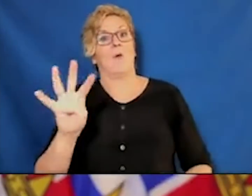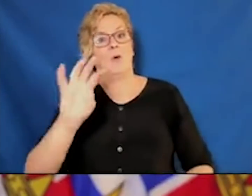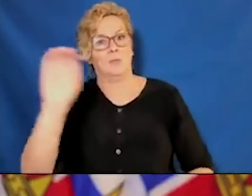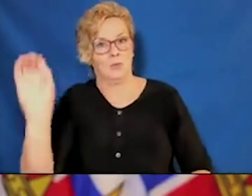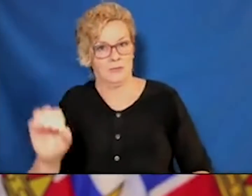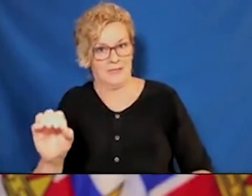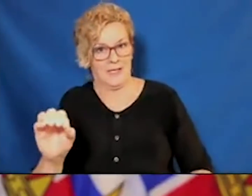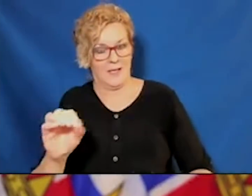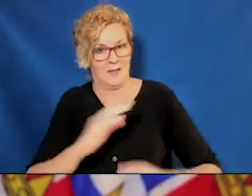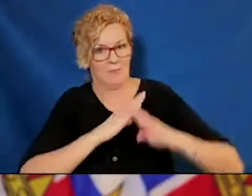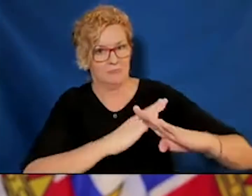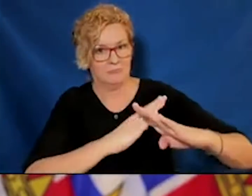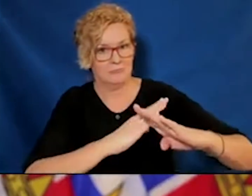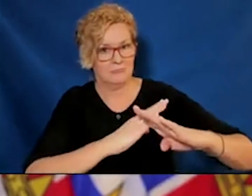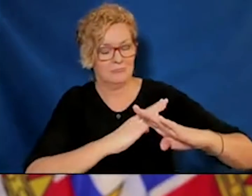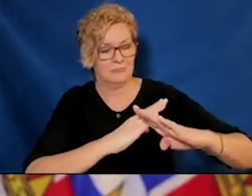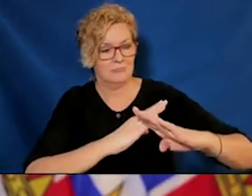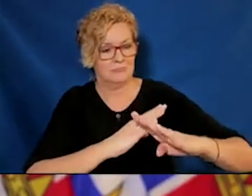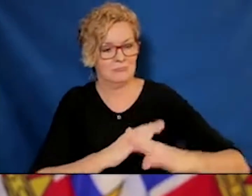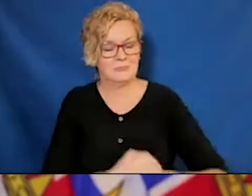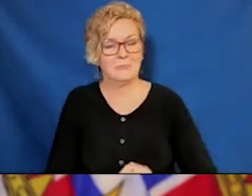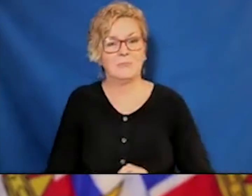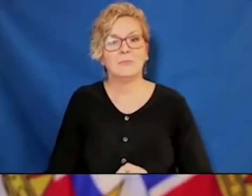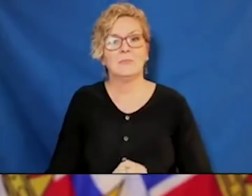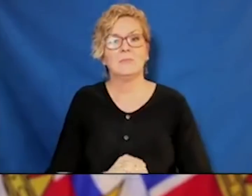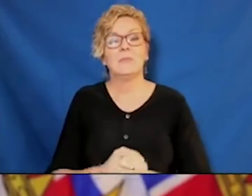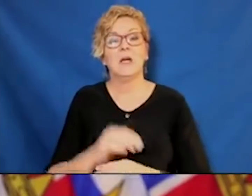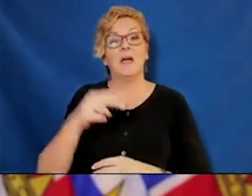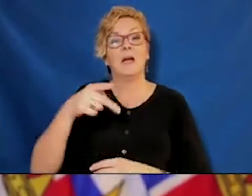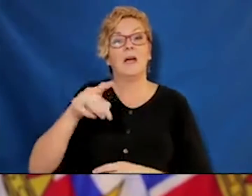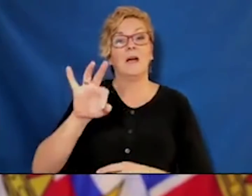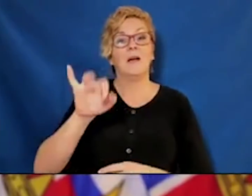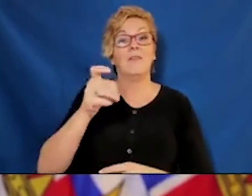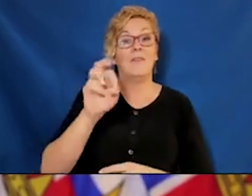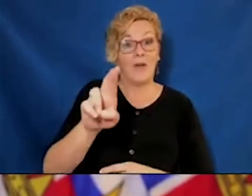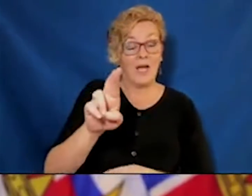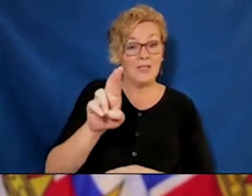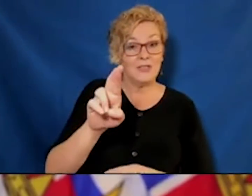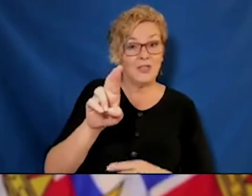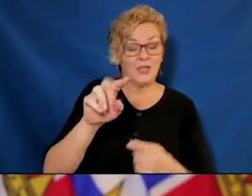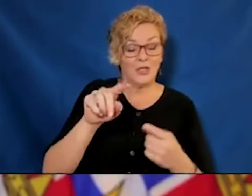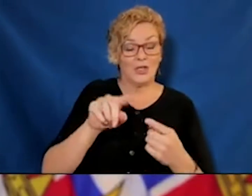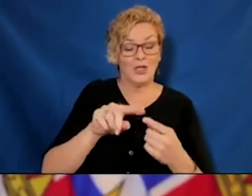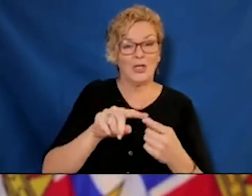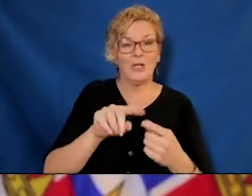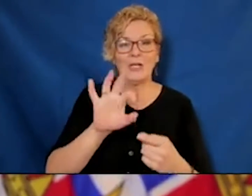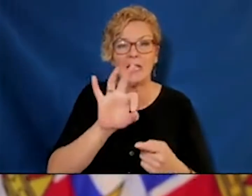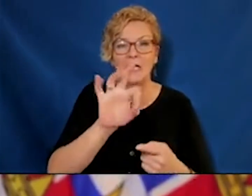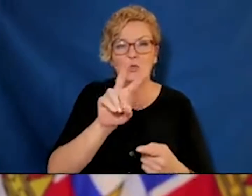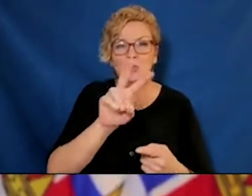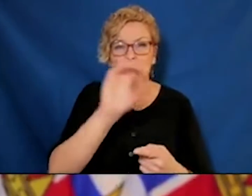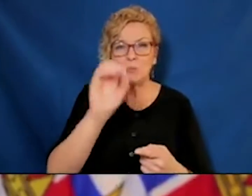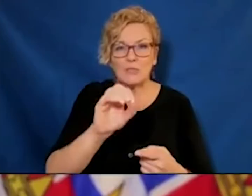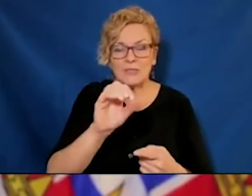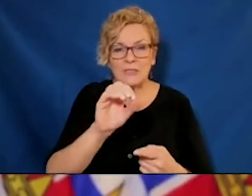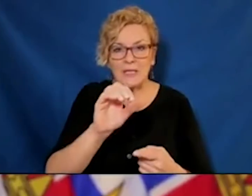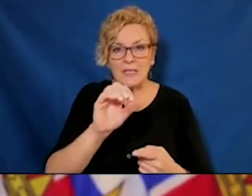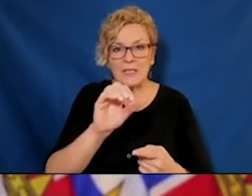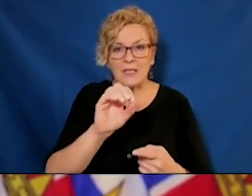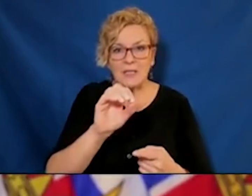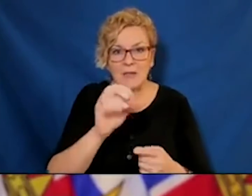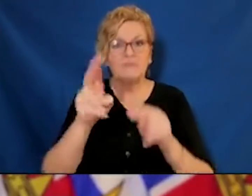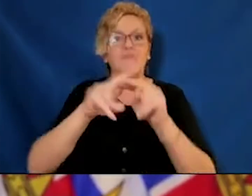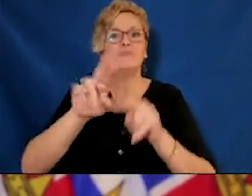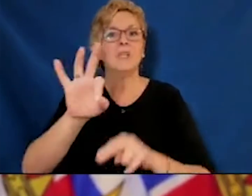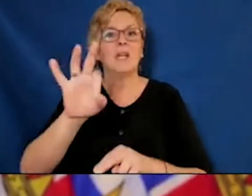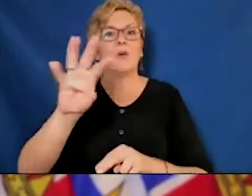to 95.2% for the Moderna vaccine. So what you can see is that the data from the clinical trial shows